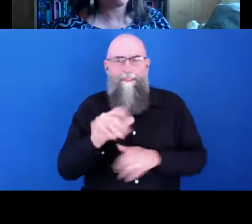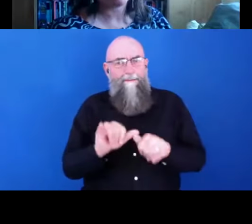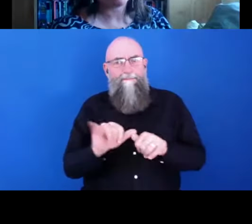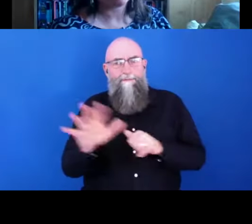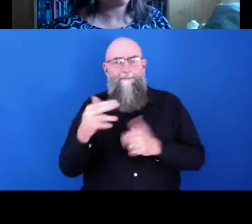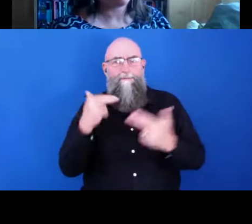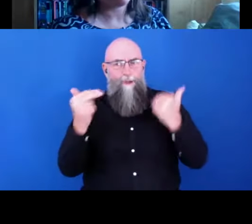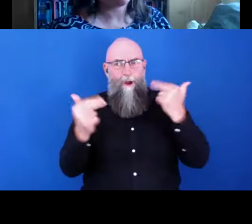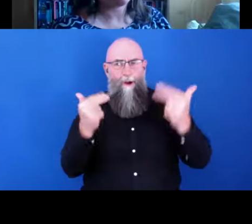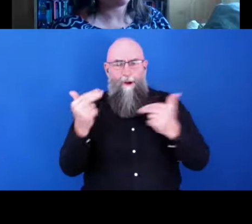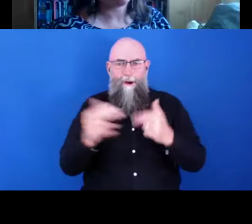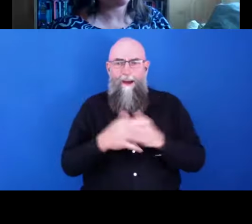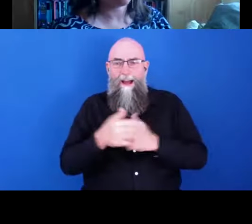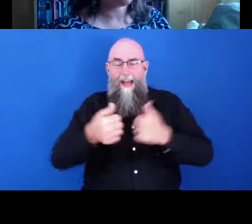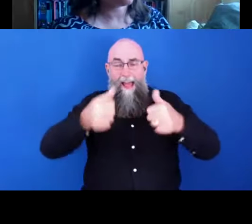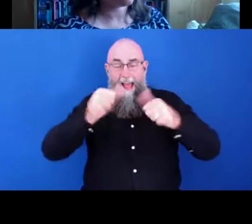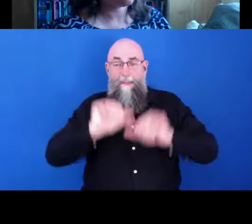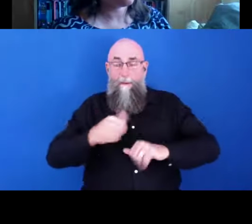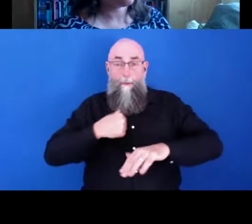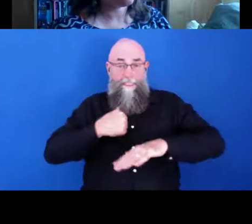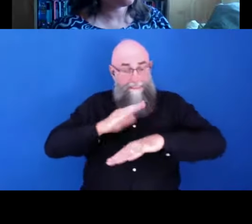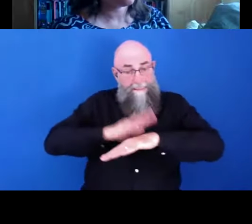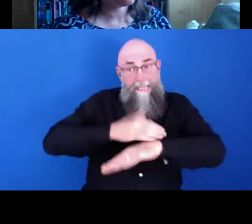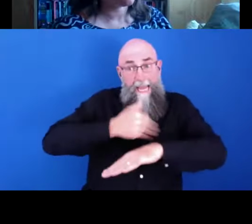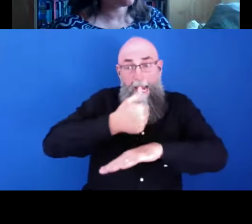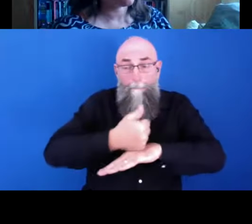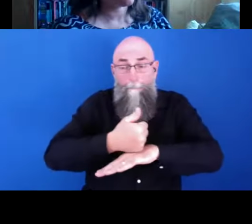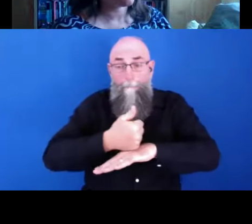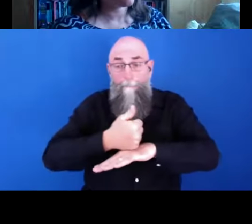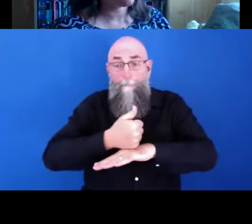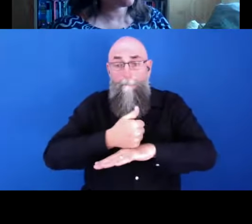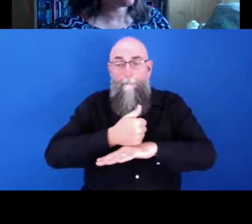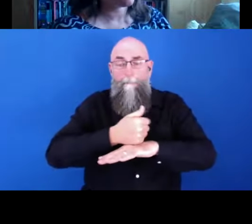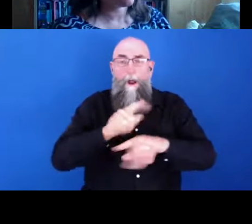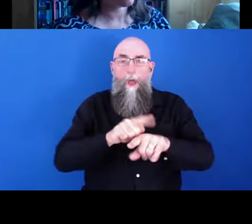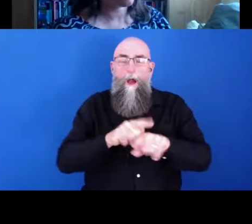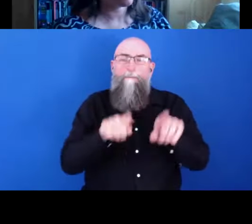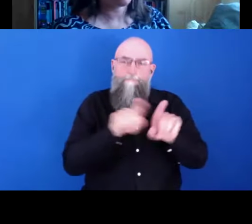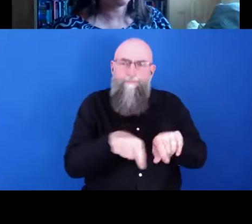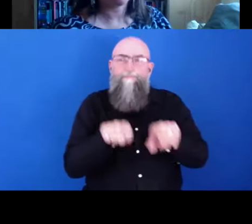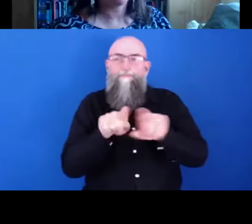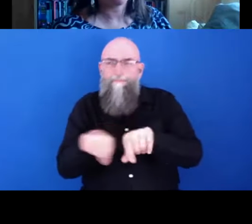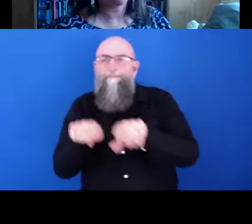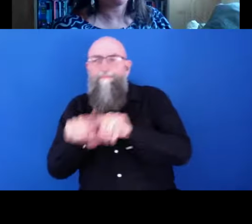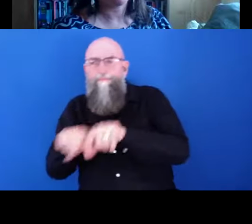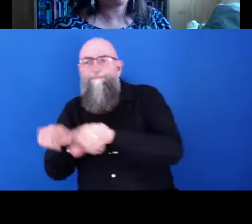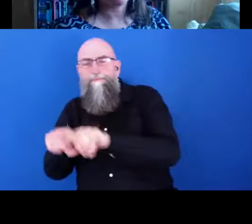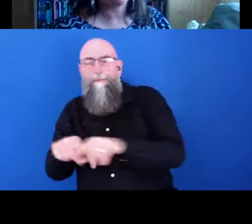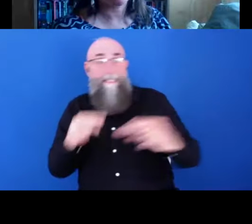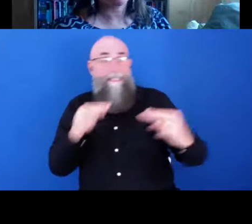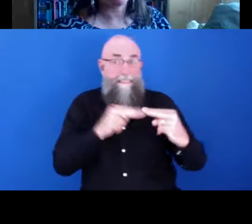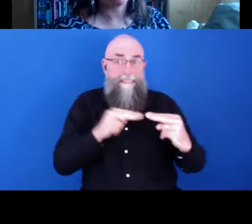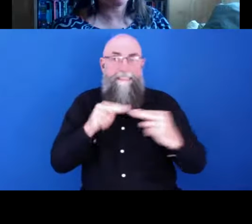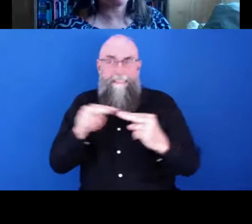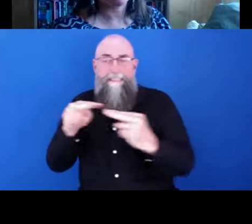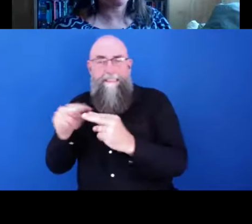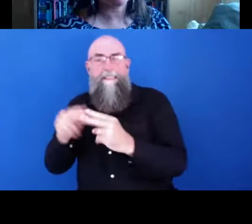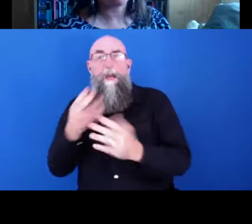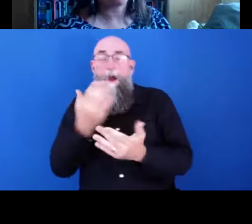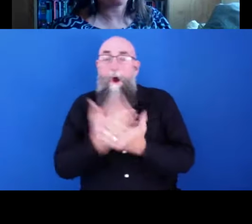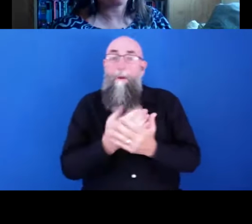And we had set up a series of, um, of regular monthly activity days, which we called the set day project. Um,